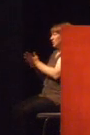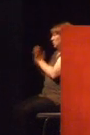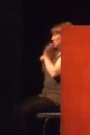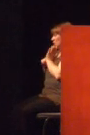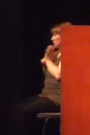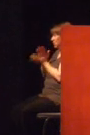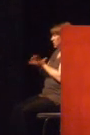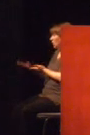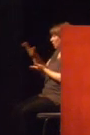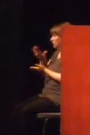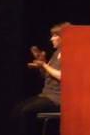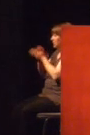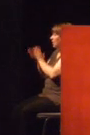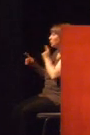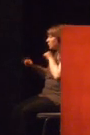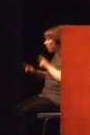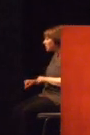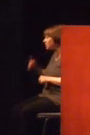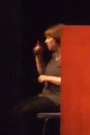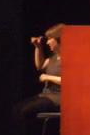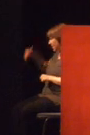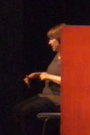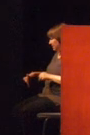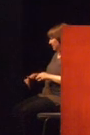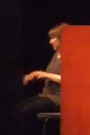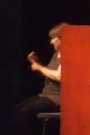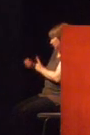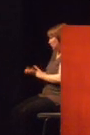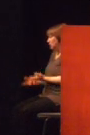responsive to this phenomenon, and so this is how we're working to approach that.